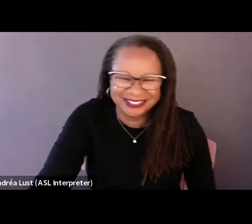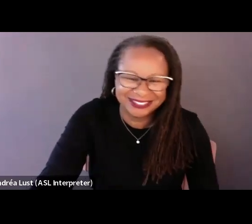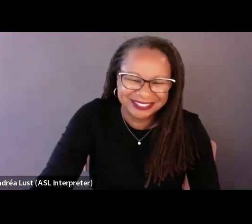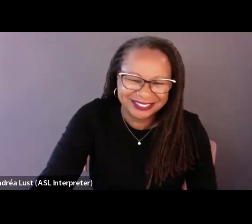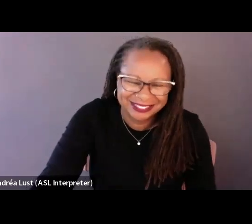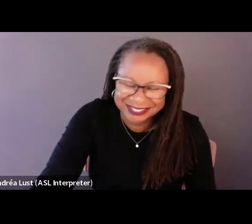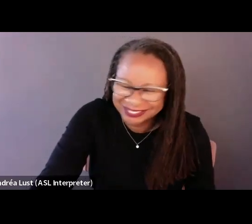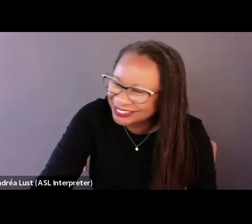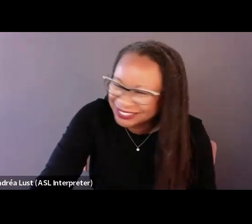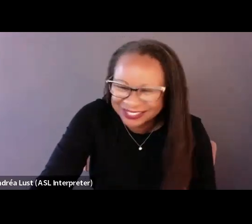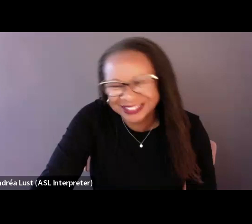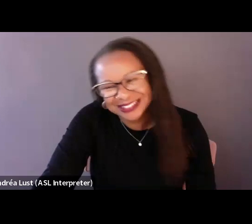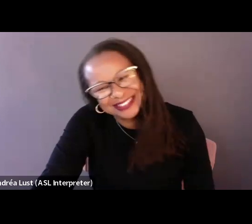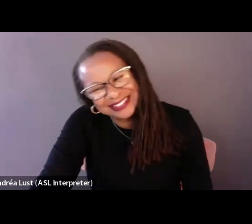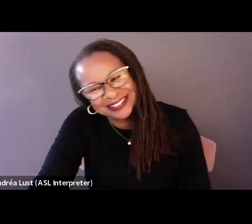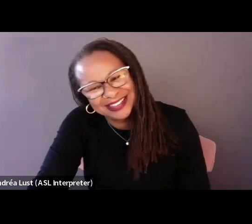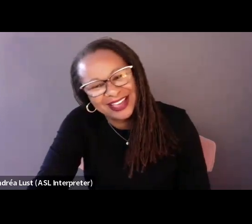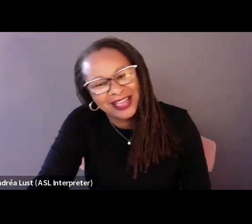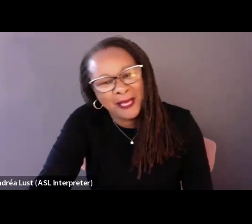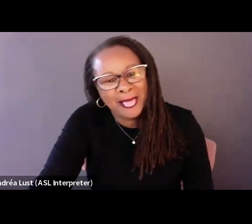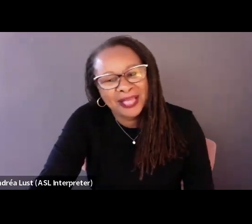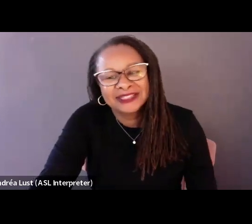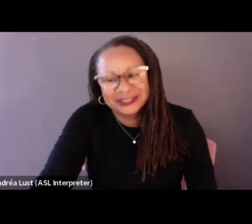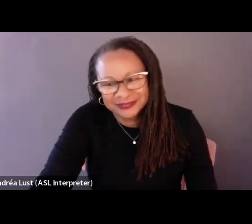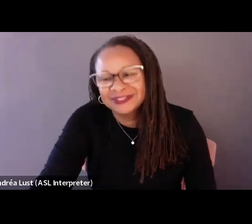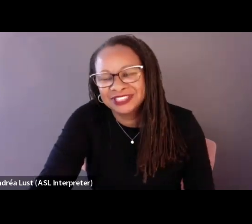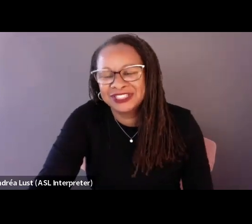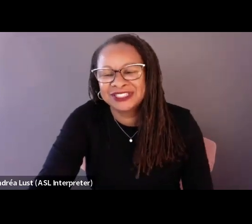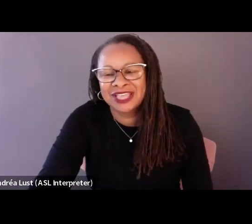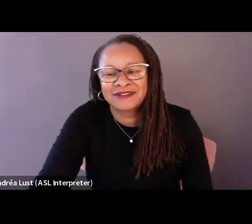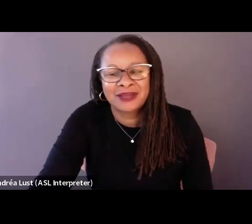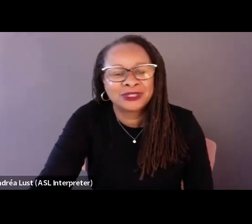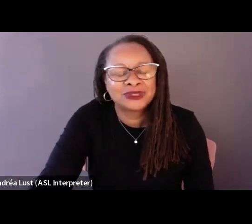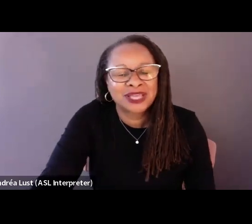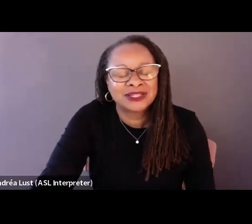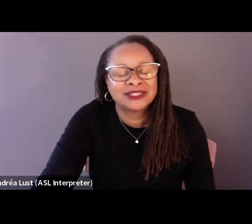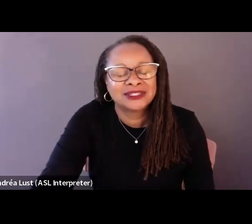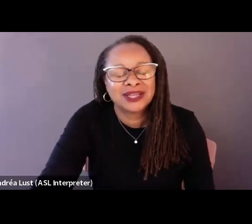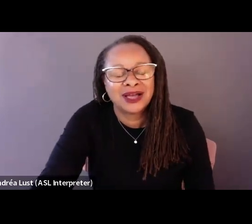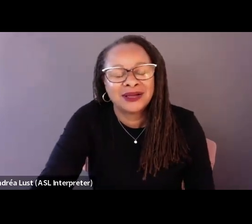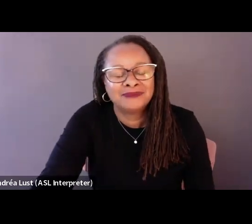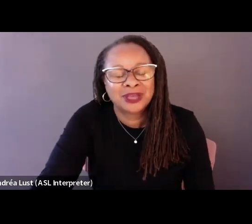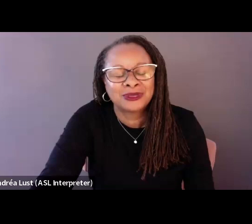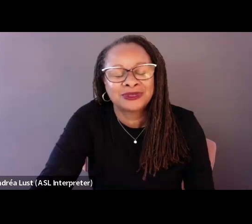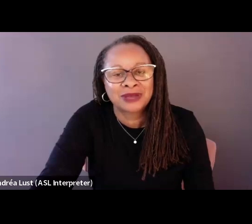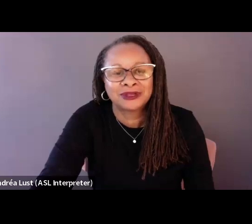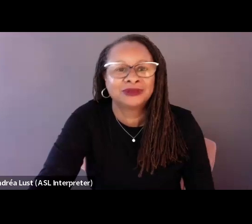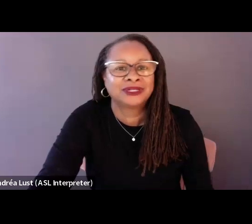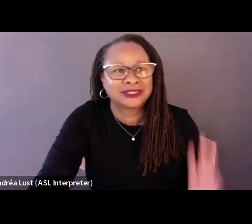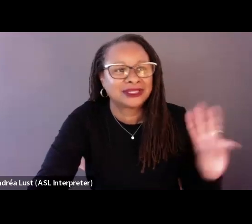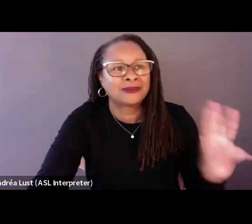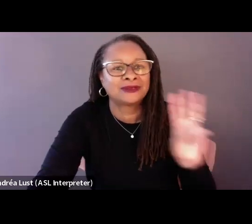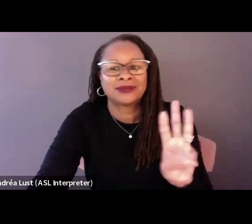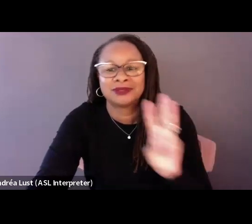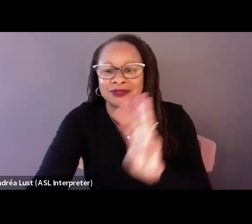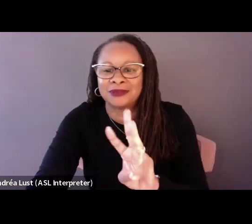I say her last name right? Is it Stevenson? You did say it right, but you said WW, and